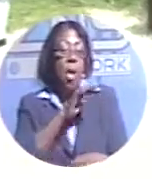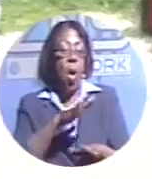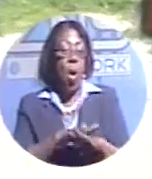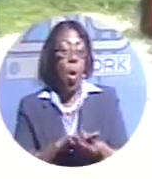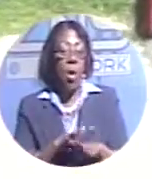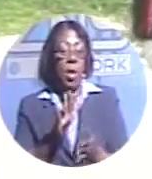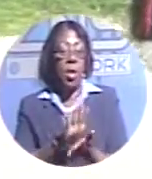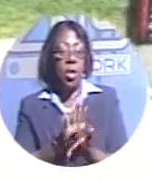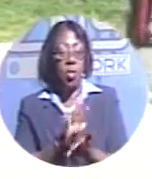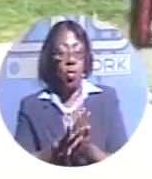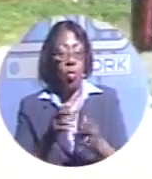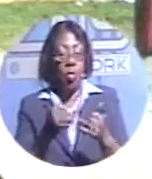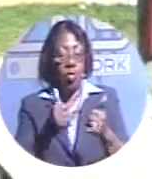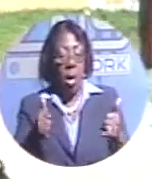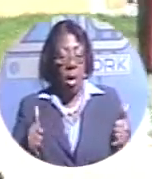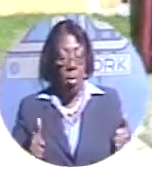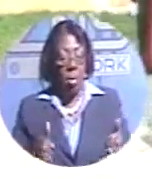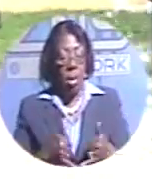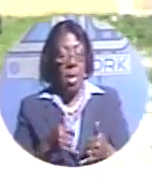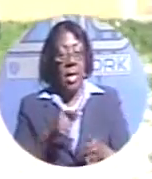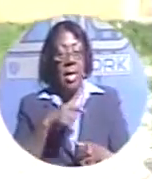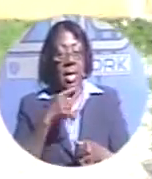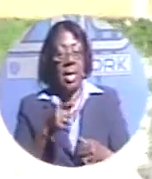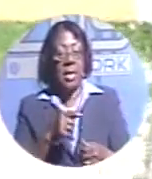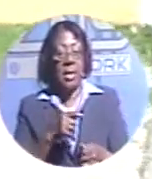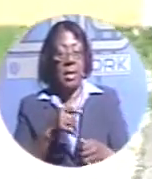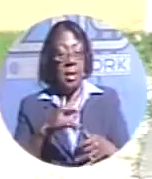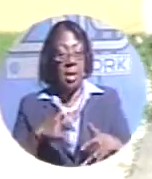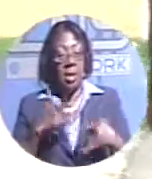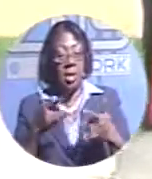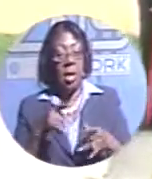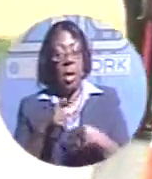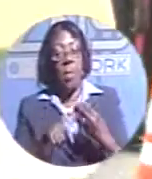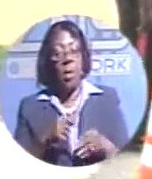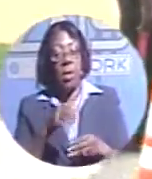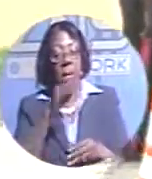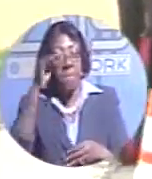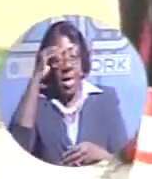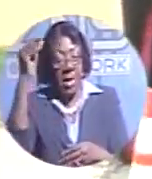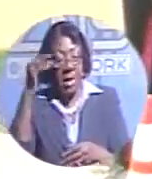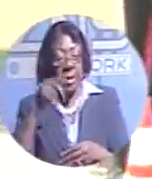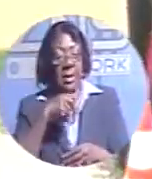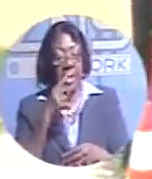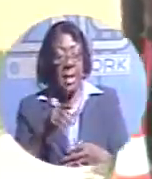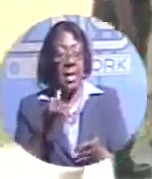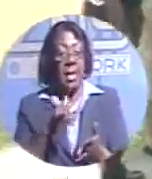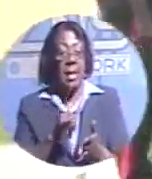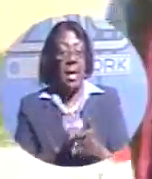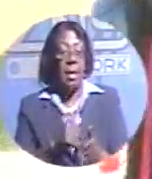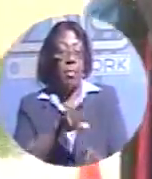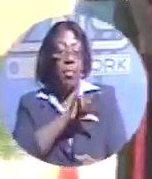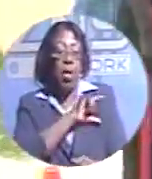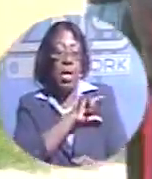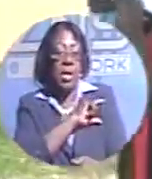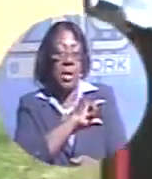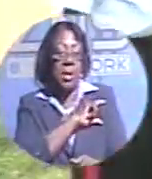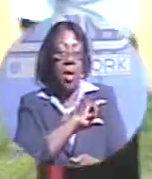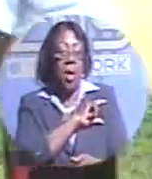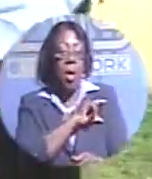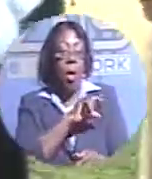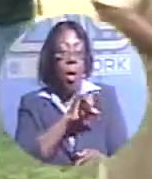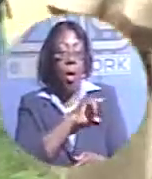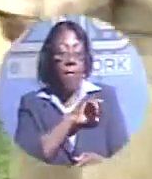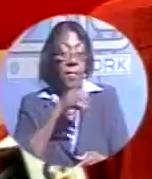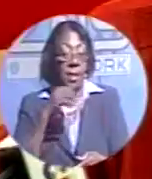and posted at schools. He is also concerned about the minister's comments on police officers being armed on school campuses. The Free National